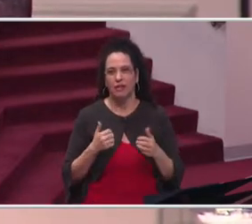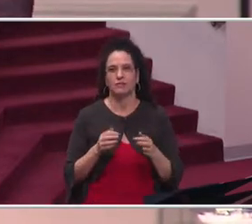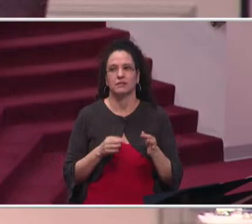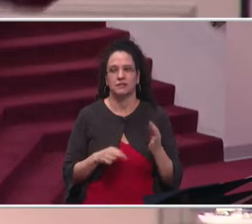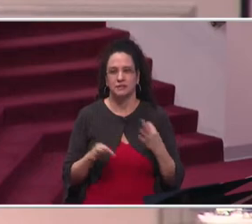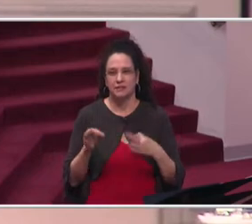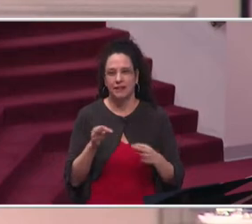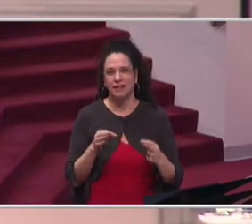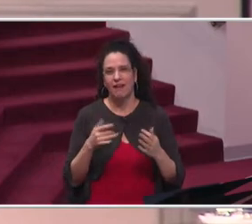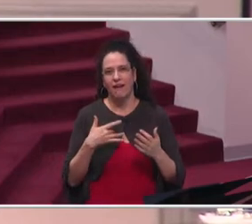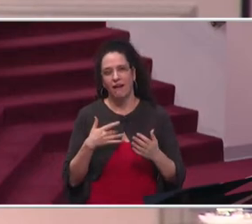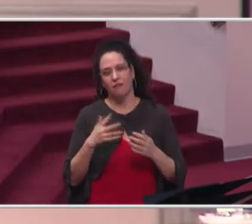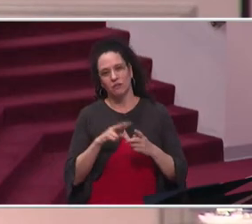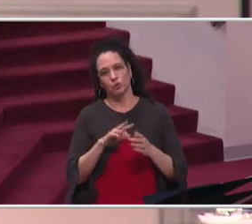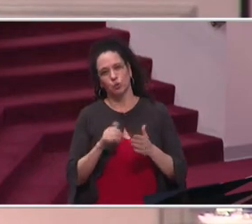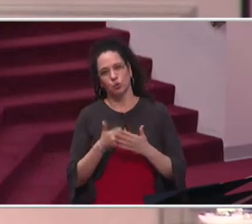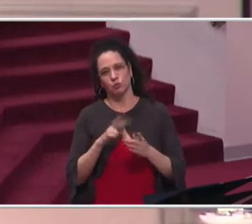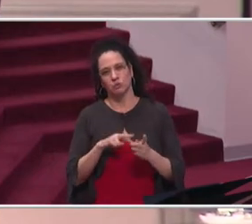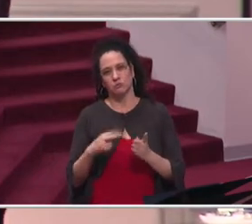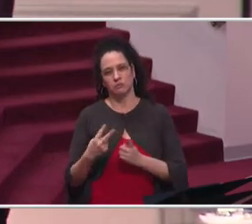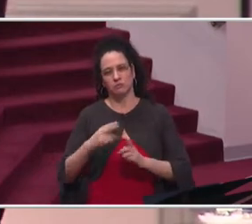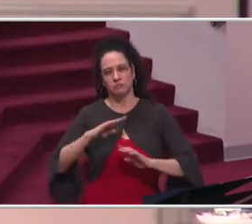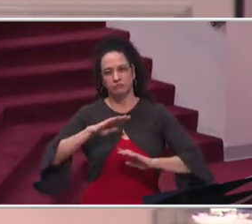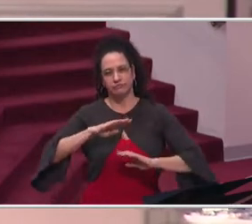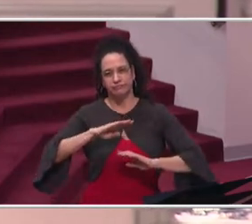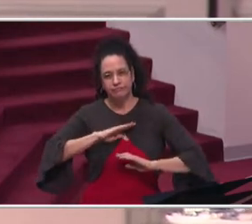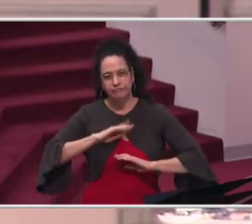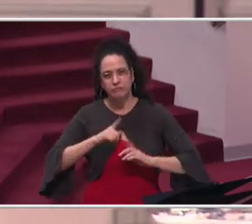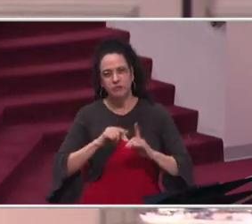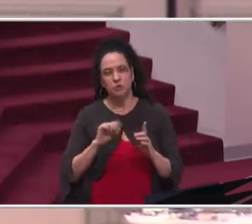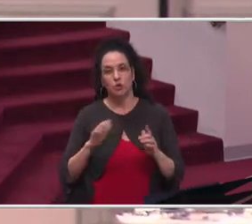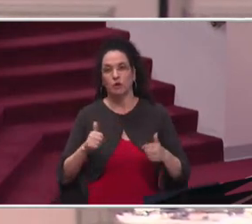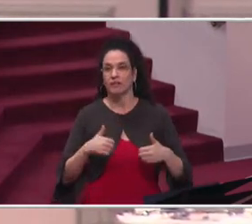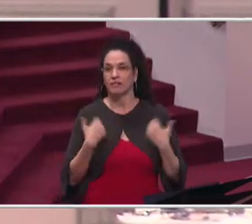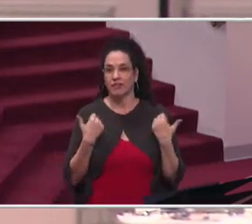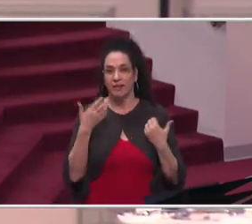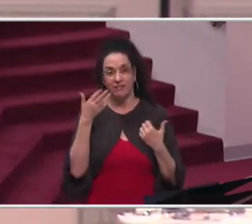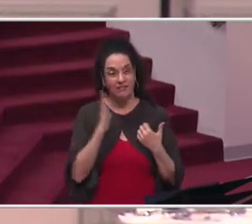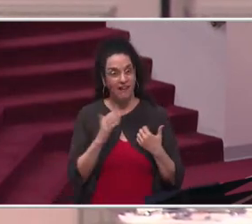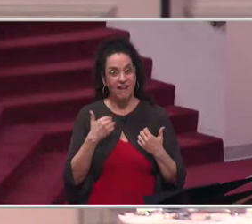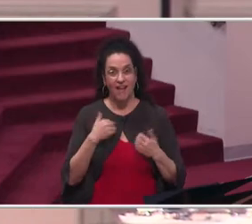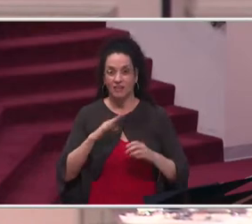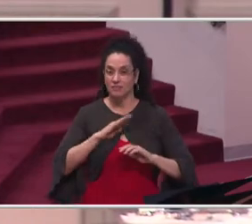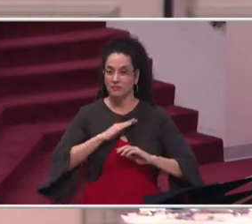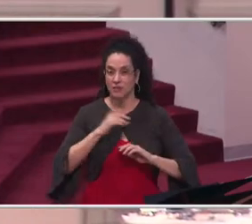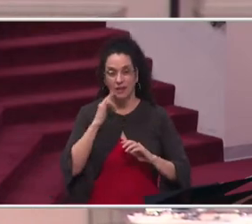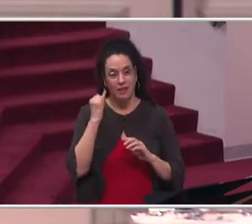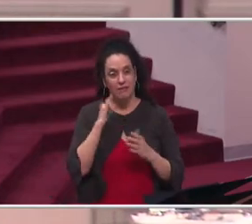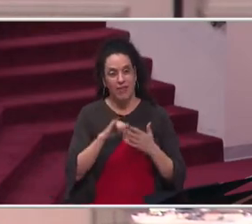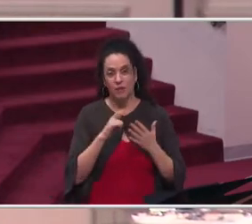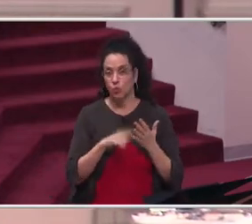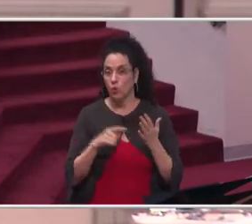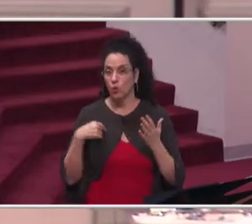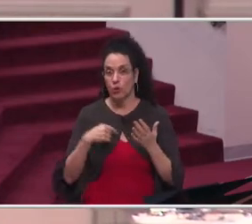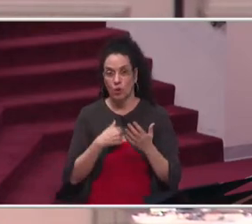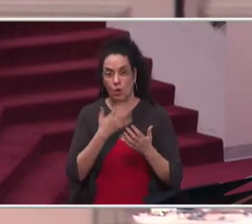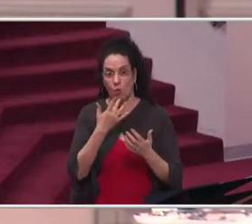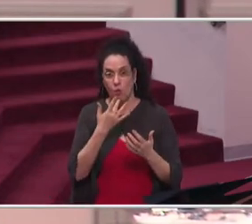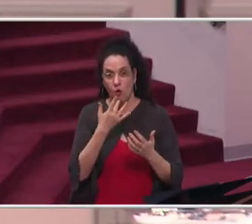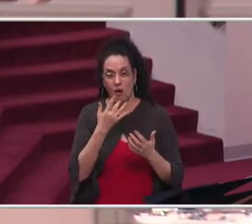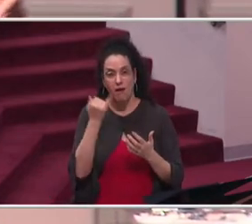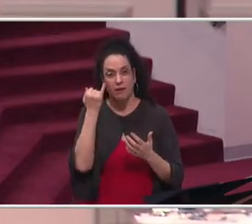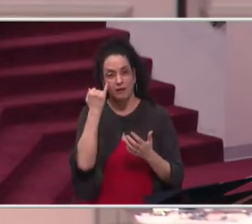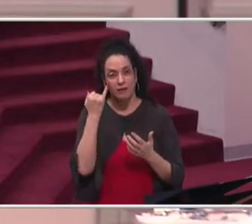fulfillment of life. God has all of that available for us if that is what we want. And if that is what we're willing to trust